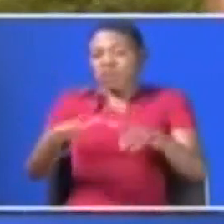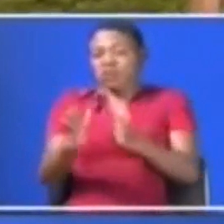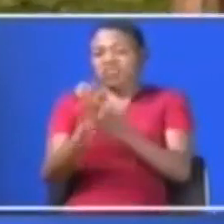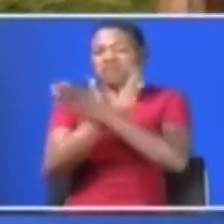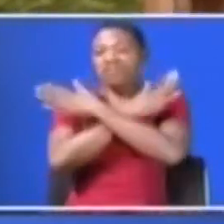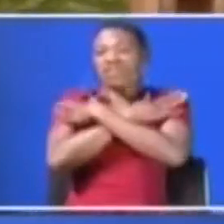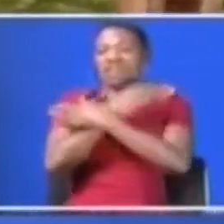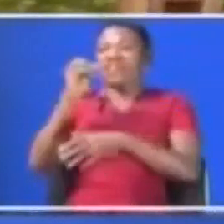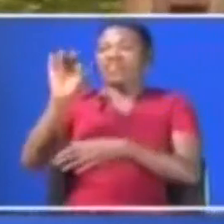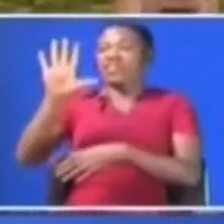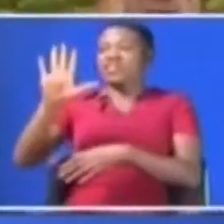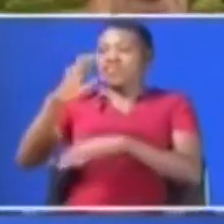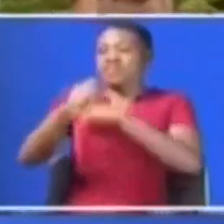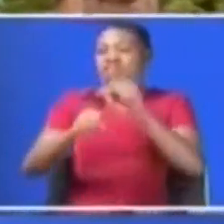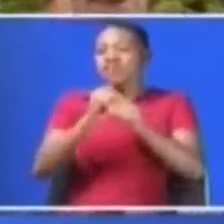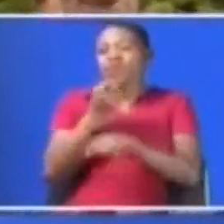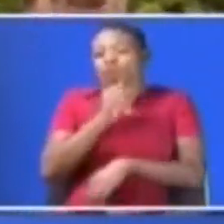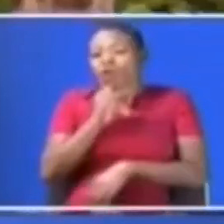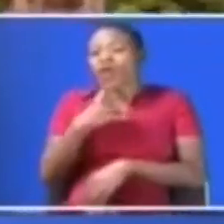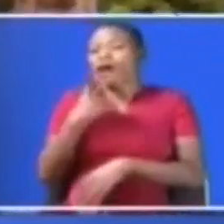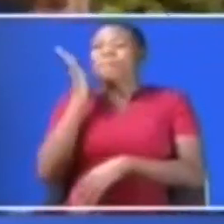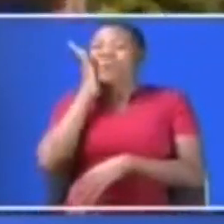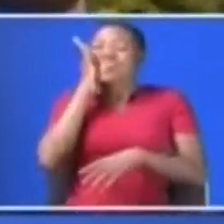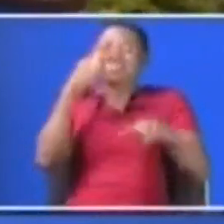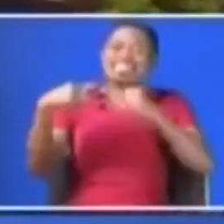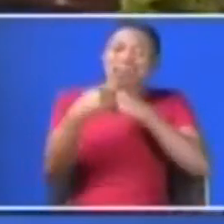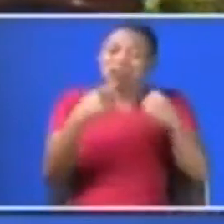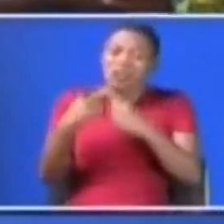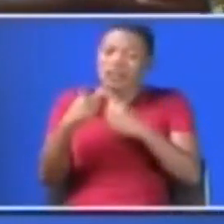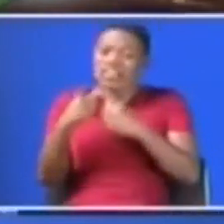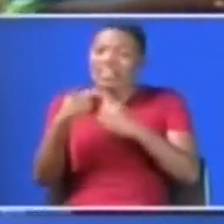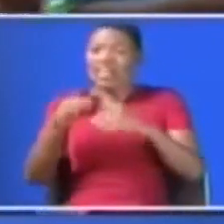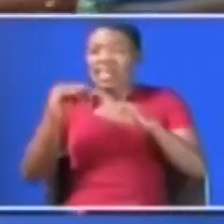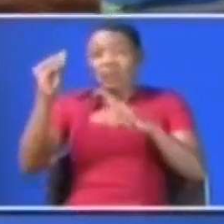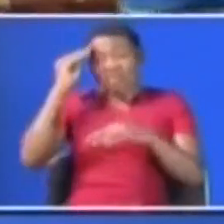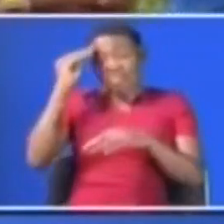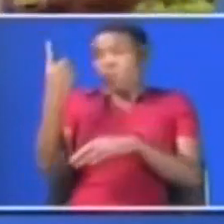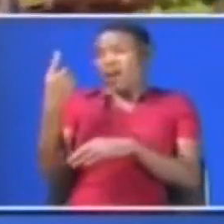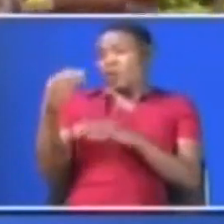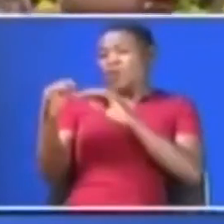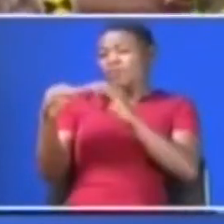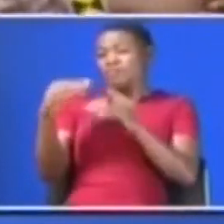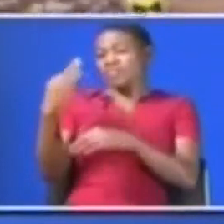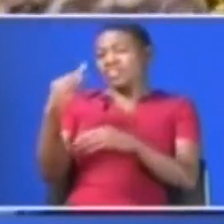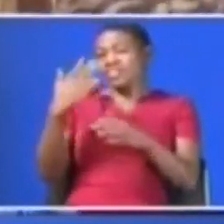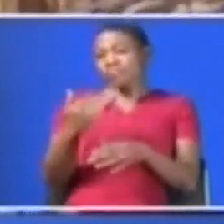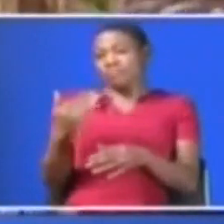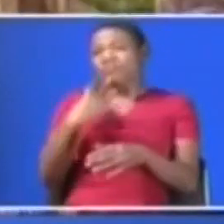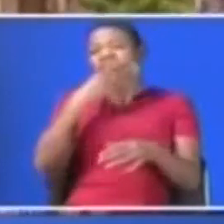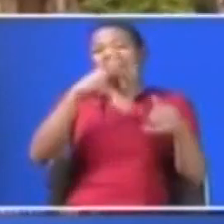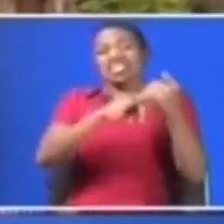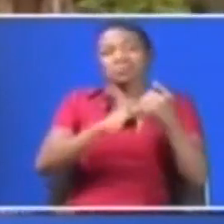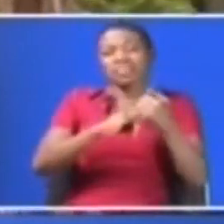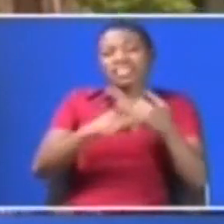The 35-year-old mother of three is struggling to educate only one of her three kids. Mzee tulikosana kwa sababu yeye anasema